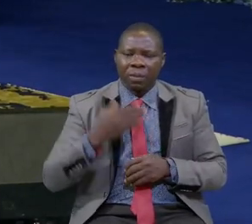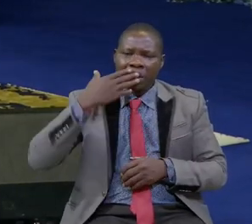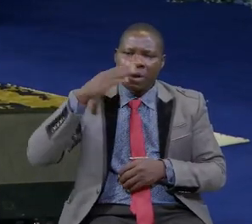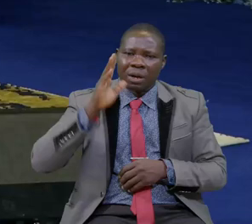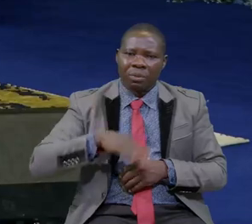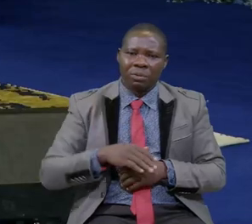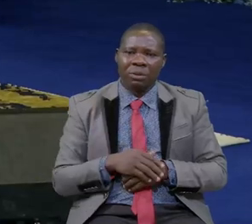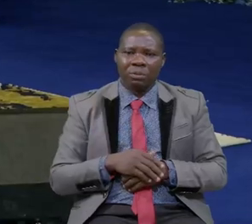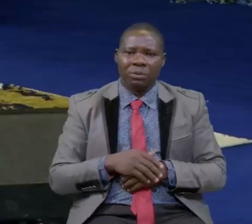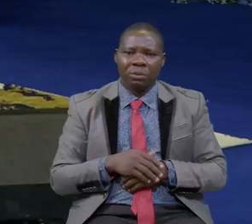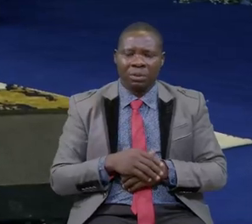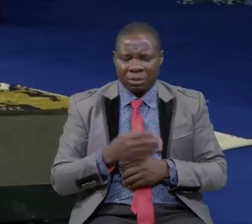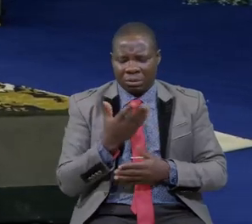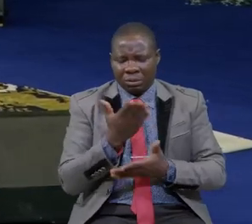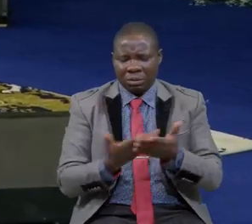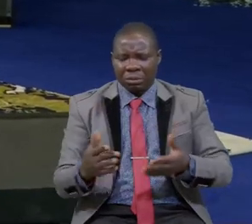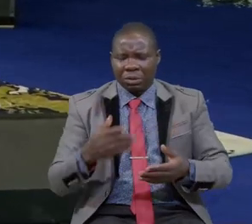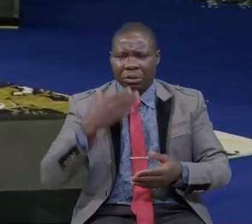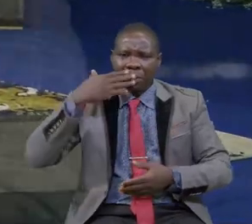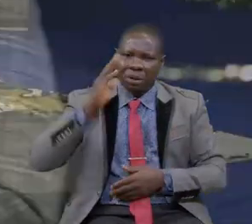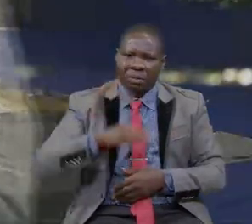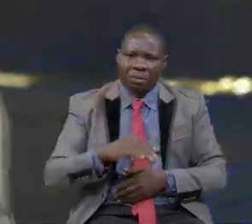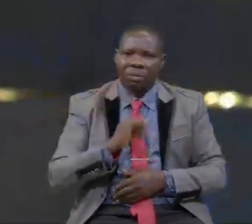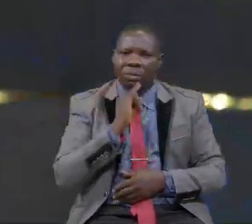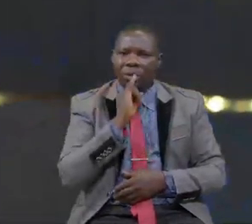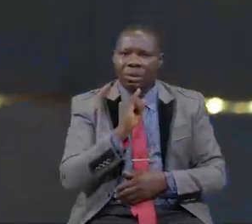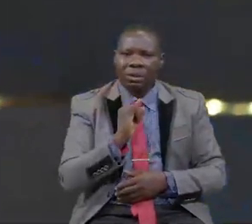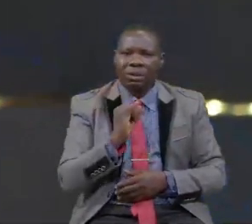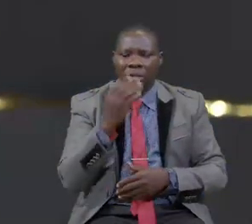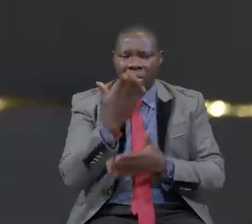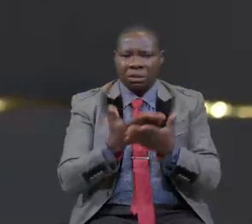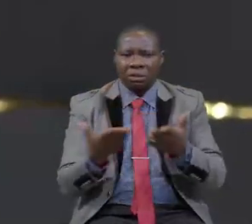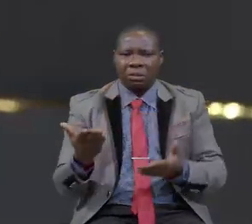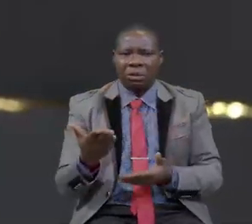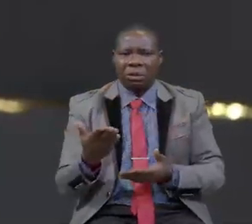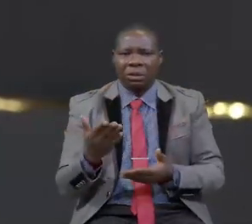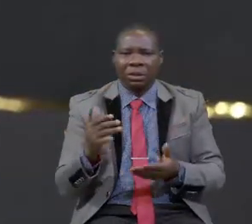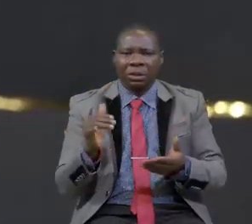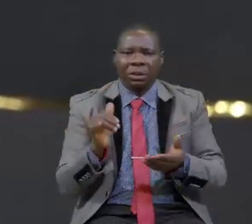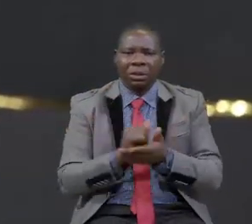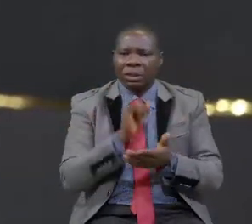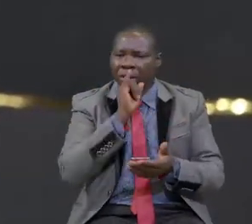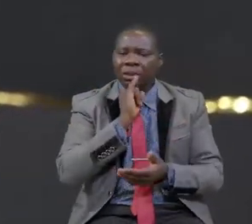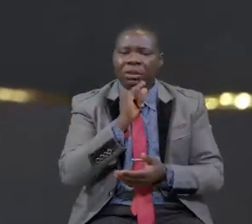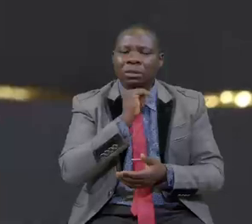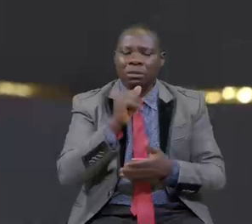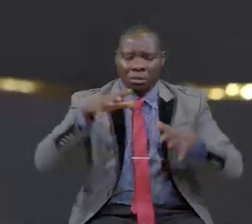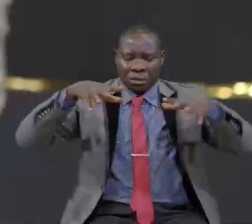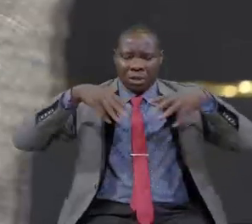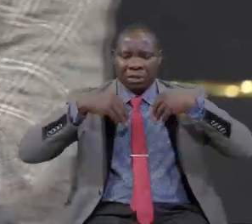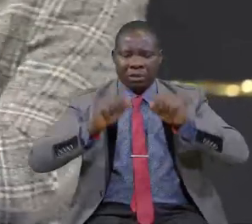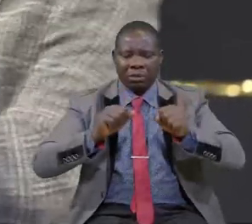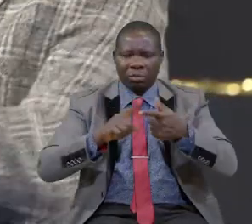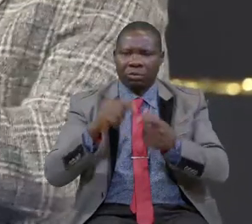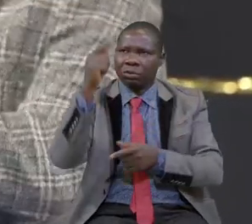abominable. Something abominable is something unaccepted to God,